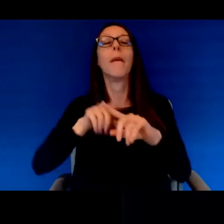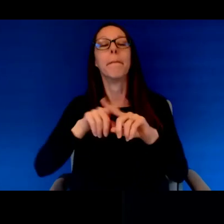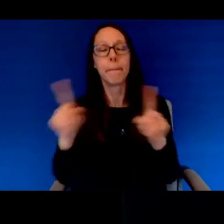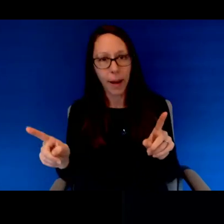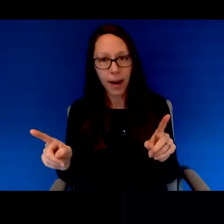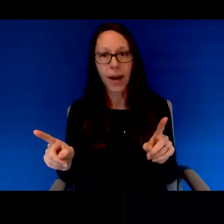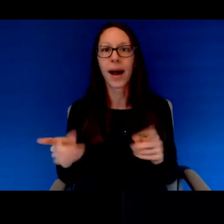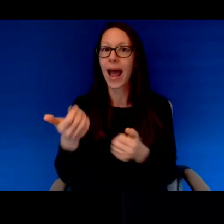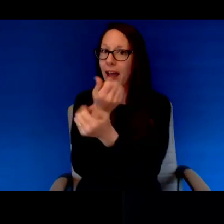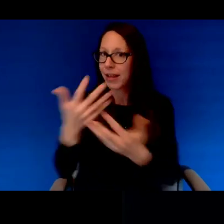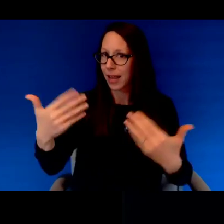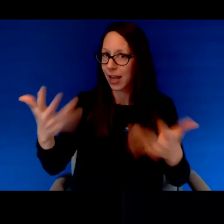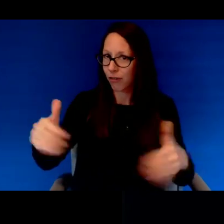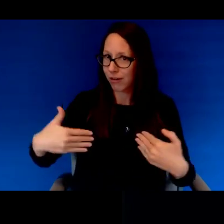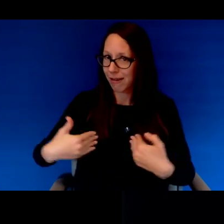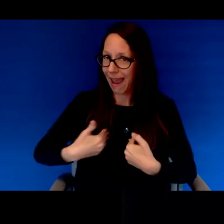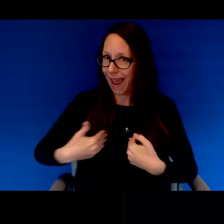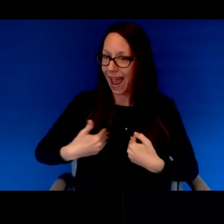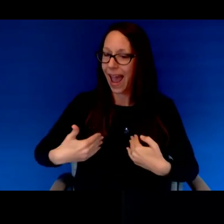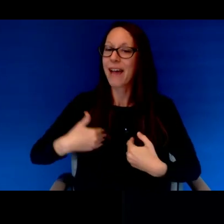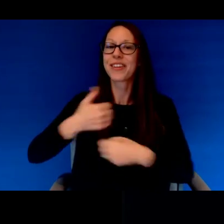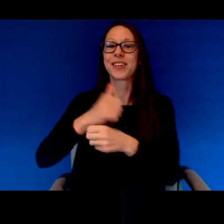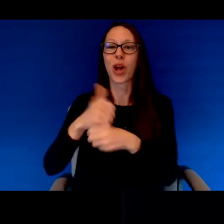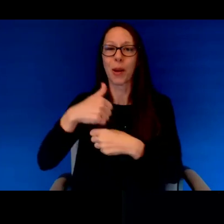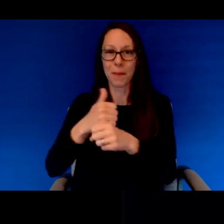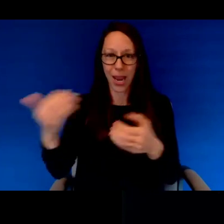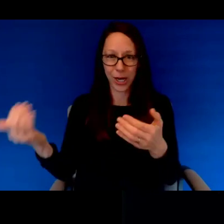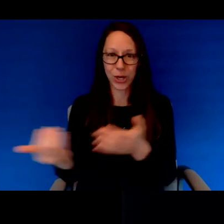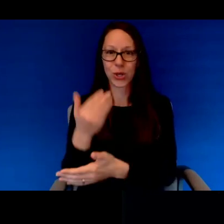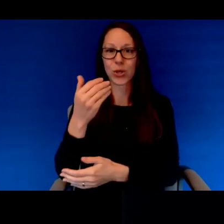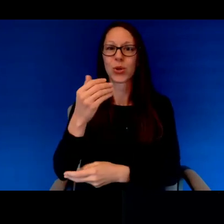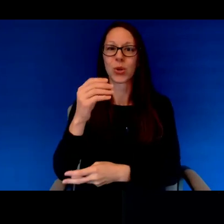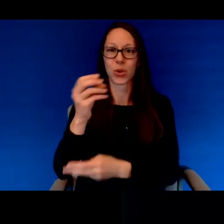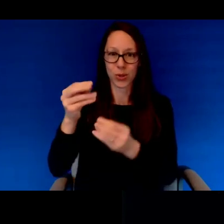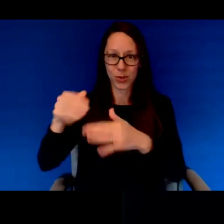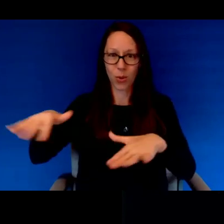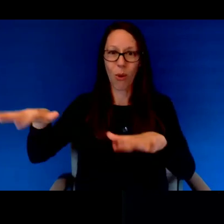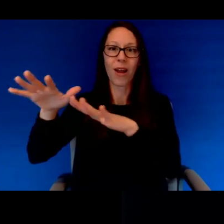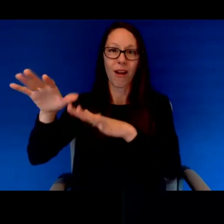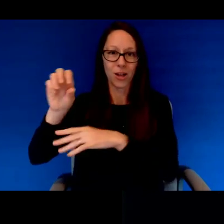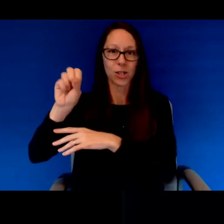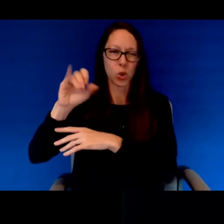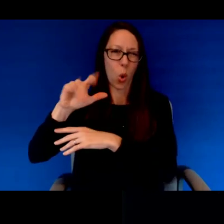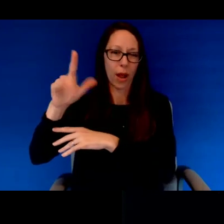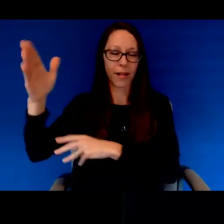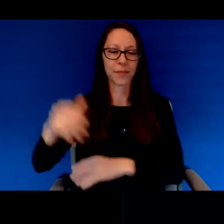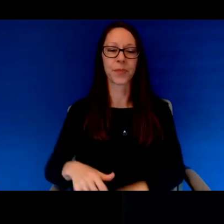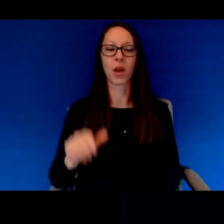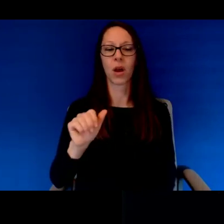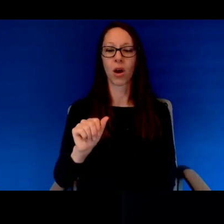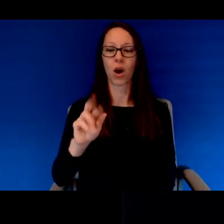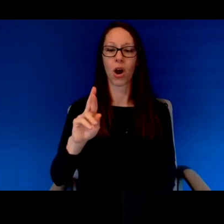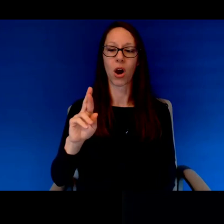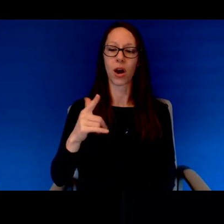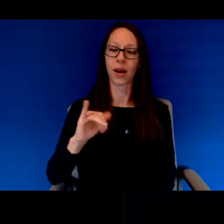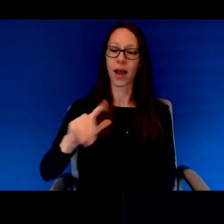we have available to make a new soil. Very cool. Argyle, eighth grade or fifth grade